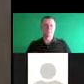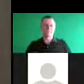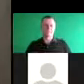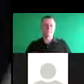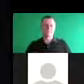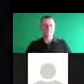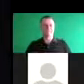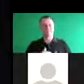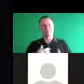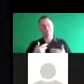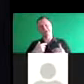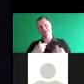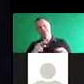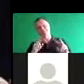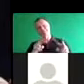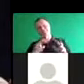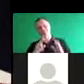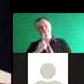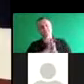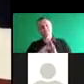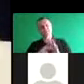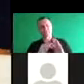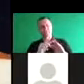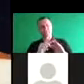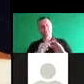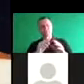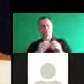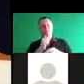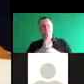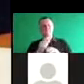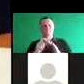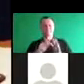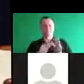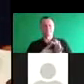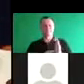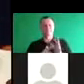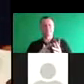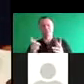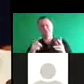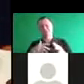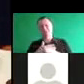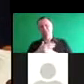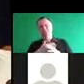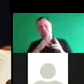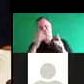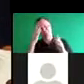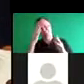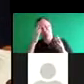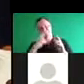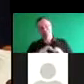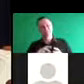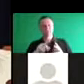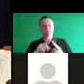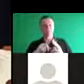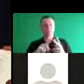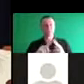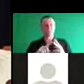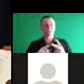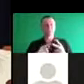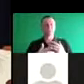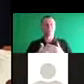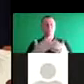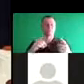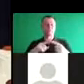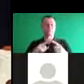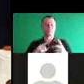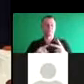me, it's really characteristic of Daniela's exploration and her practice. And there's two main threads, I think,